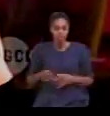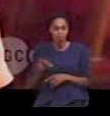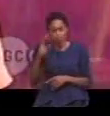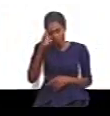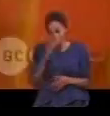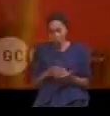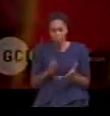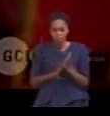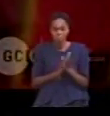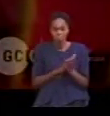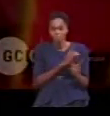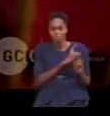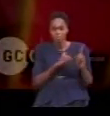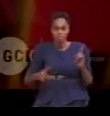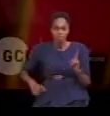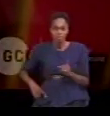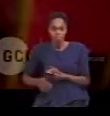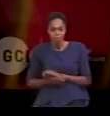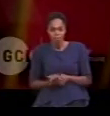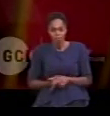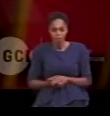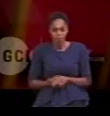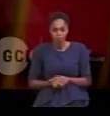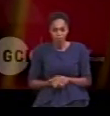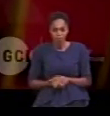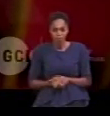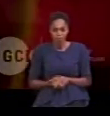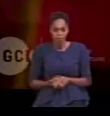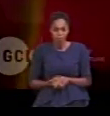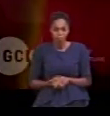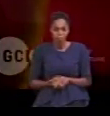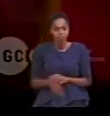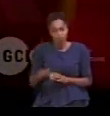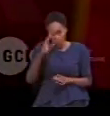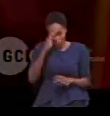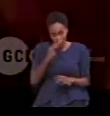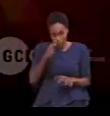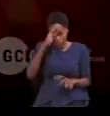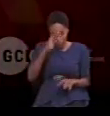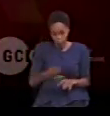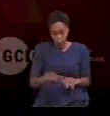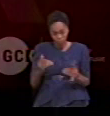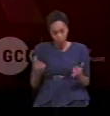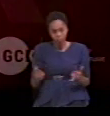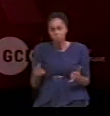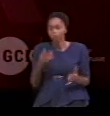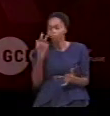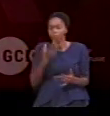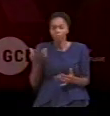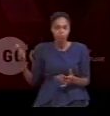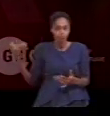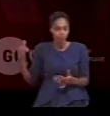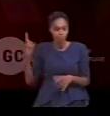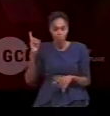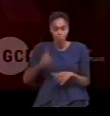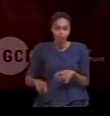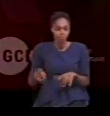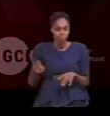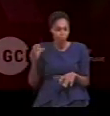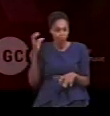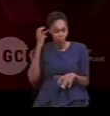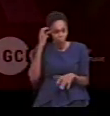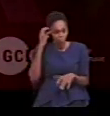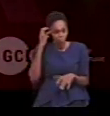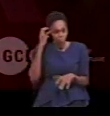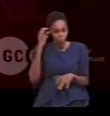Lord. Before, I cannot hear with this ear, but God visited me. Now I can